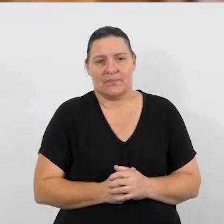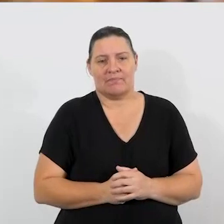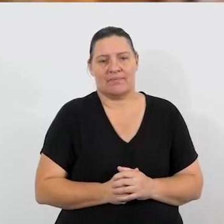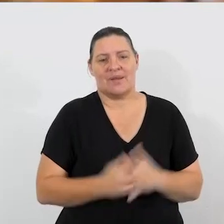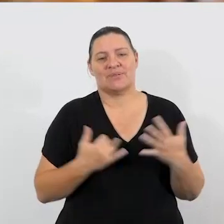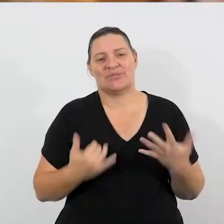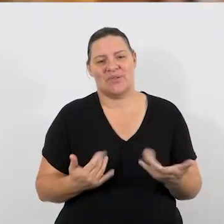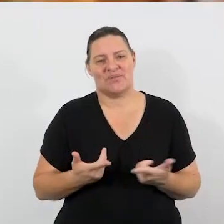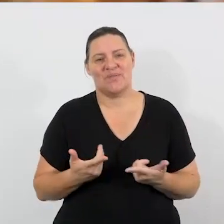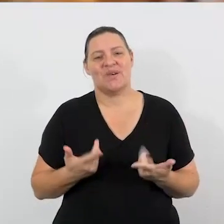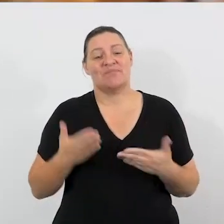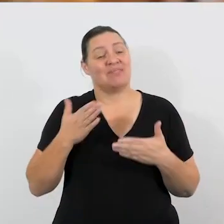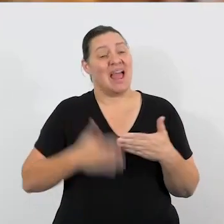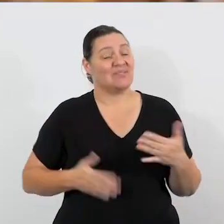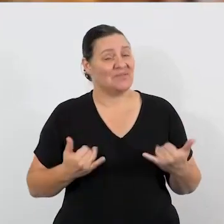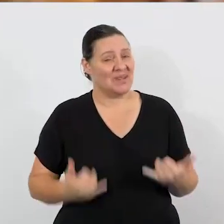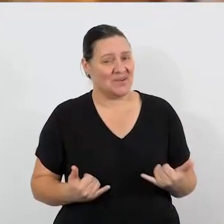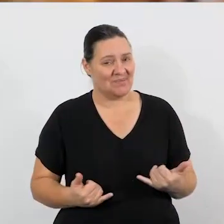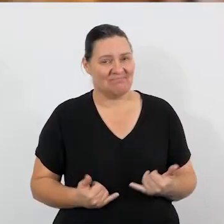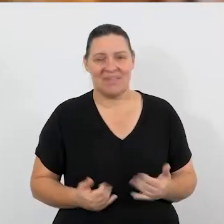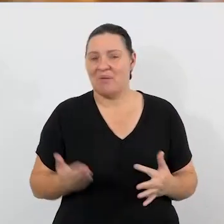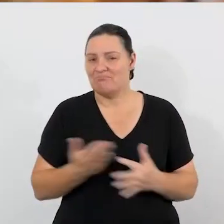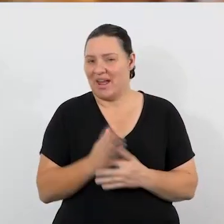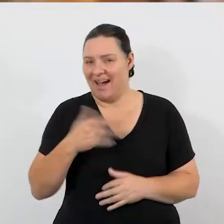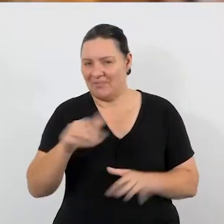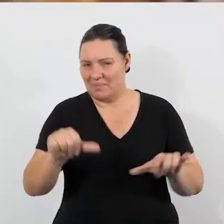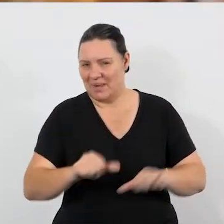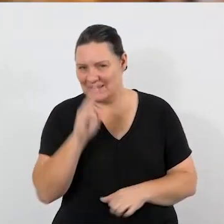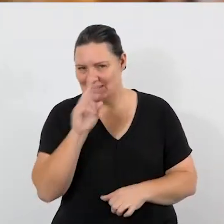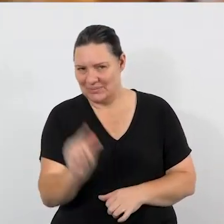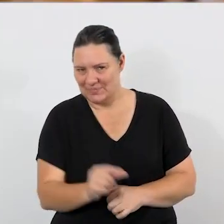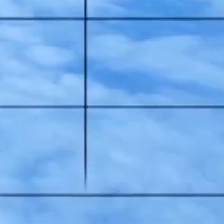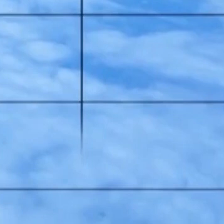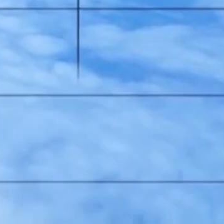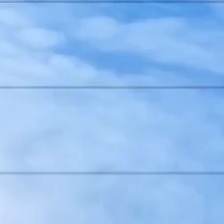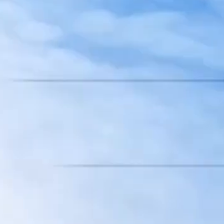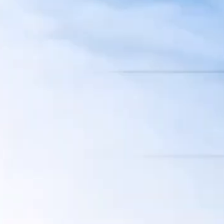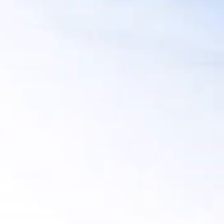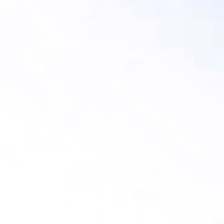particles. So that is where we are going to end for now, and I'll see you after the ad break.